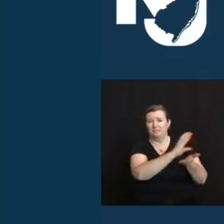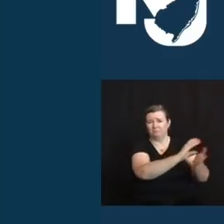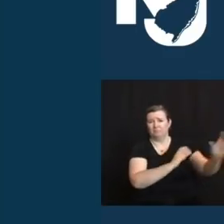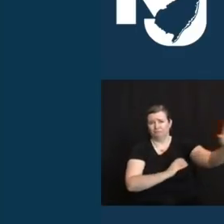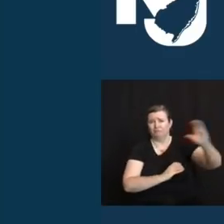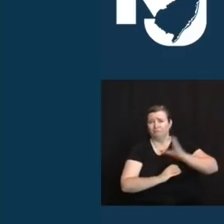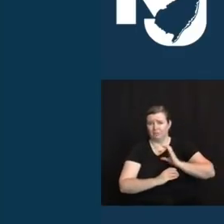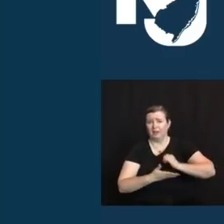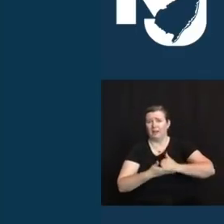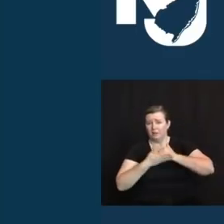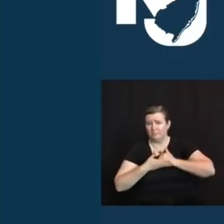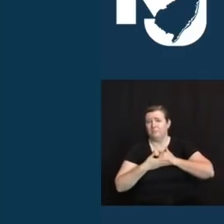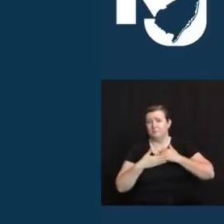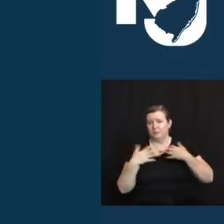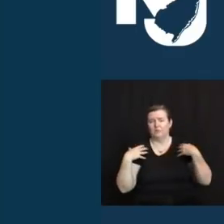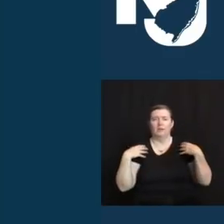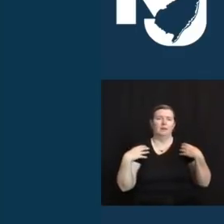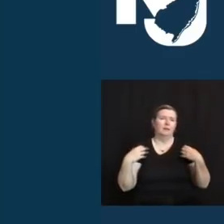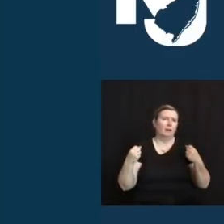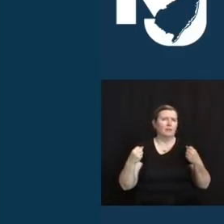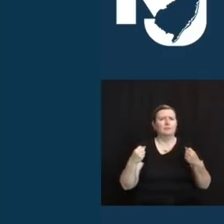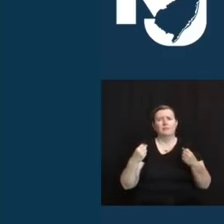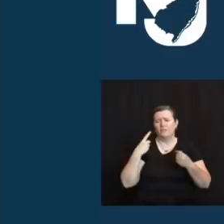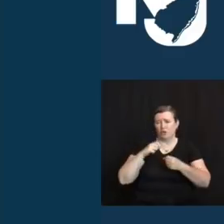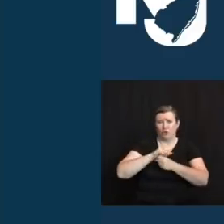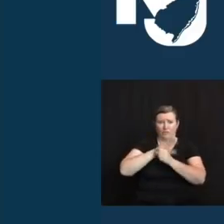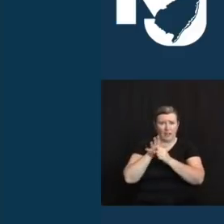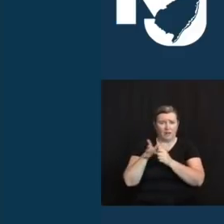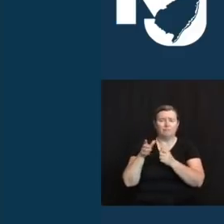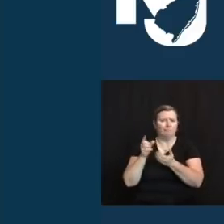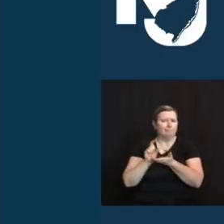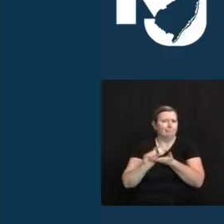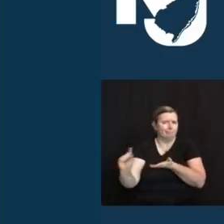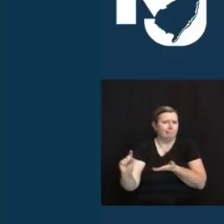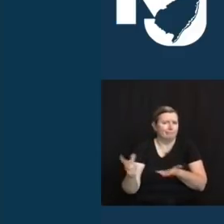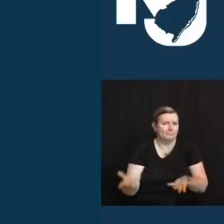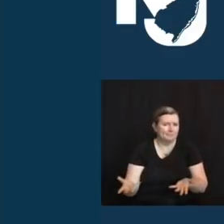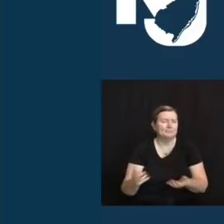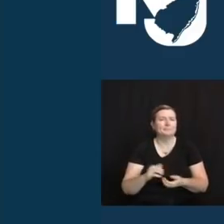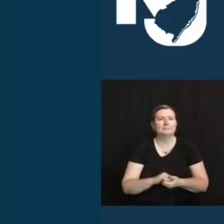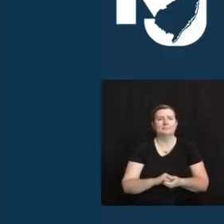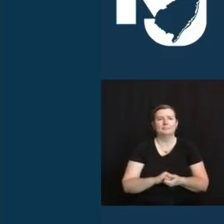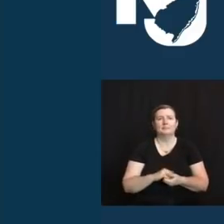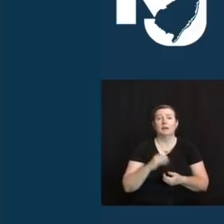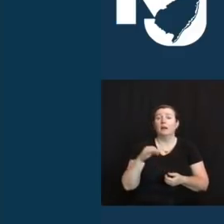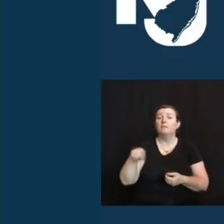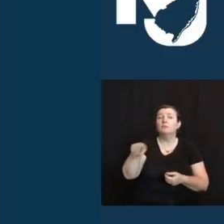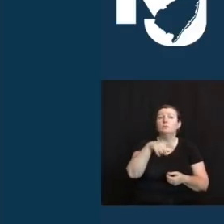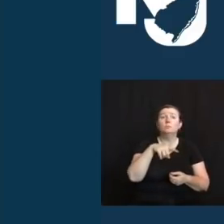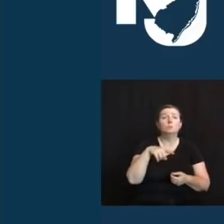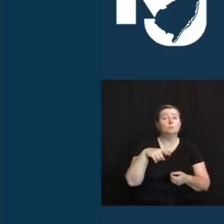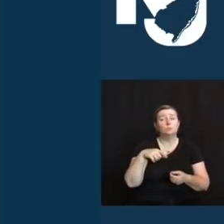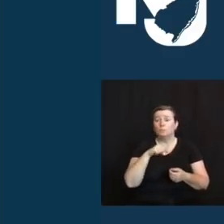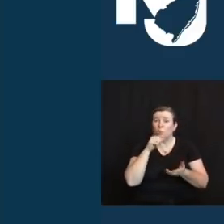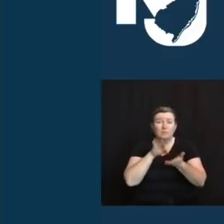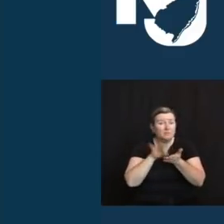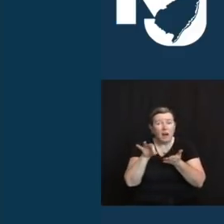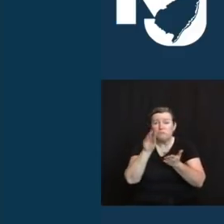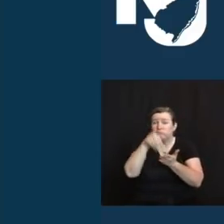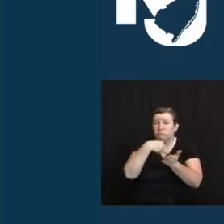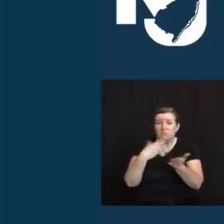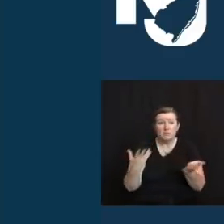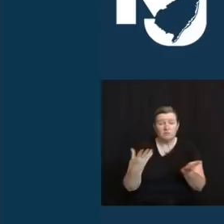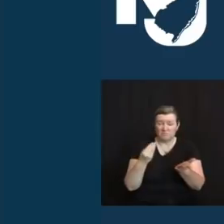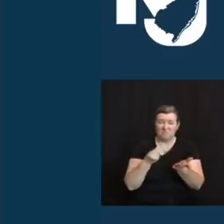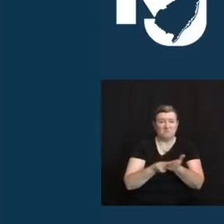from COVID-19. Every New Jerseyan who isn't counted is essentially money that doesn't come back to New Jersey and